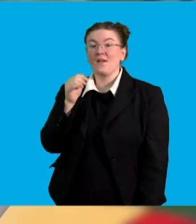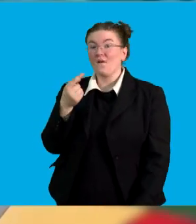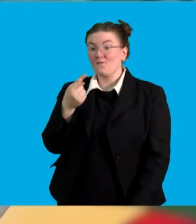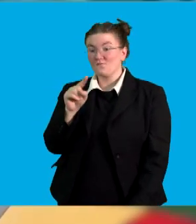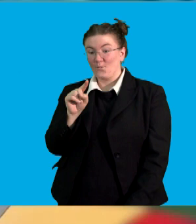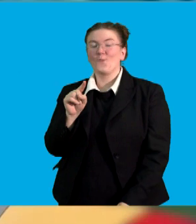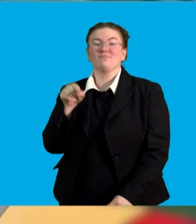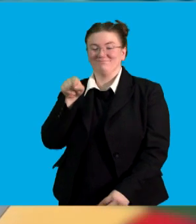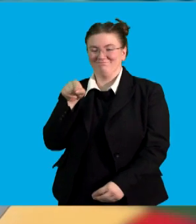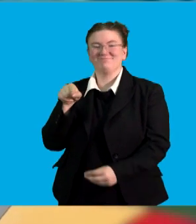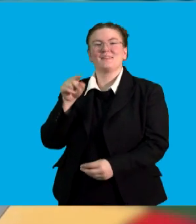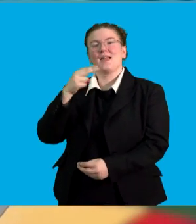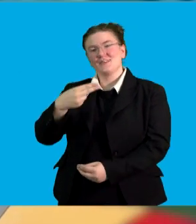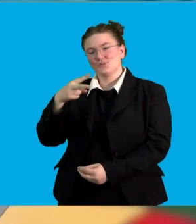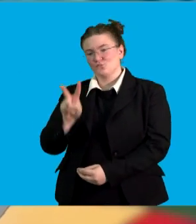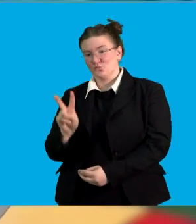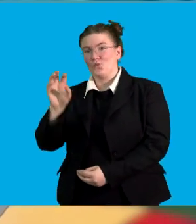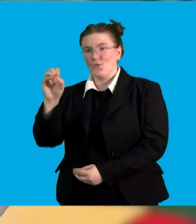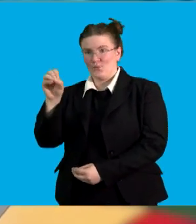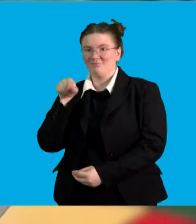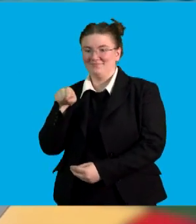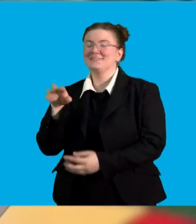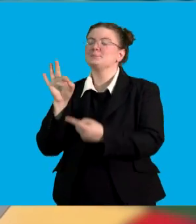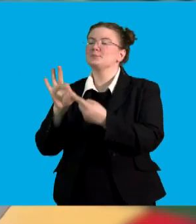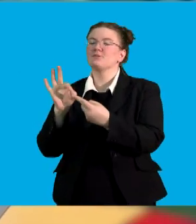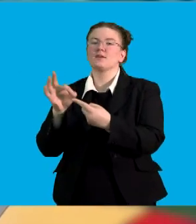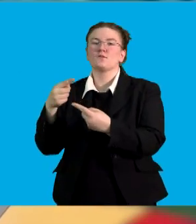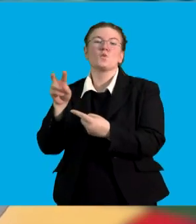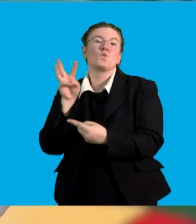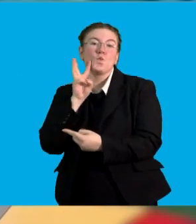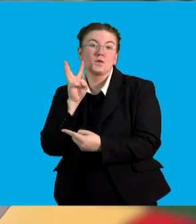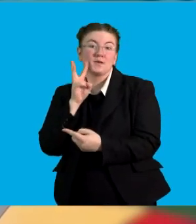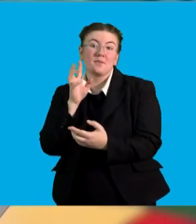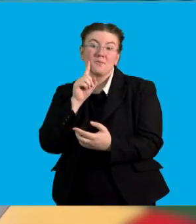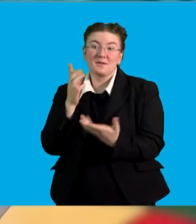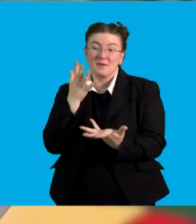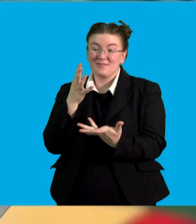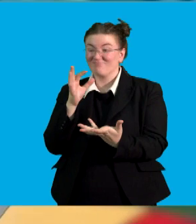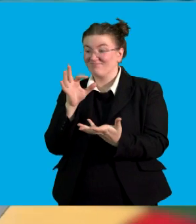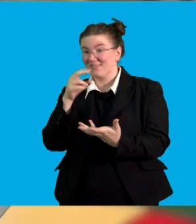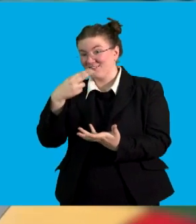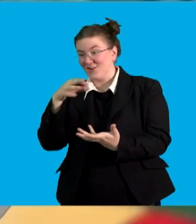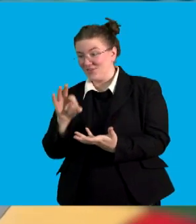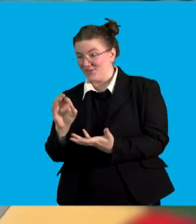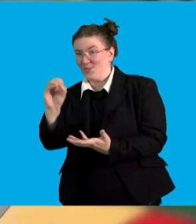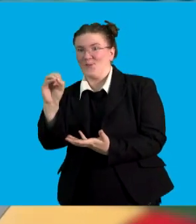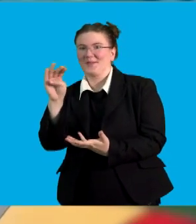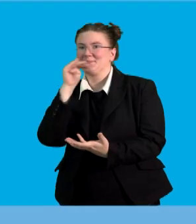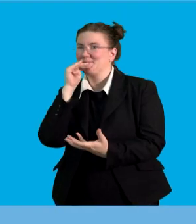oxygen chemically bonded to form water. So if the ratio is different, now they're going to form something else.